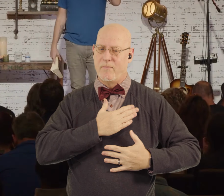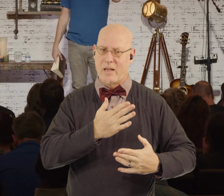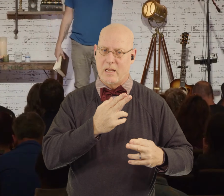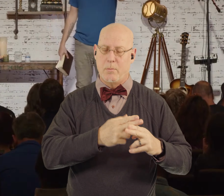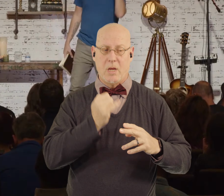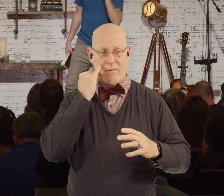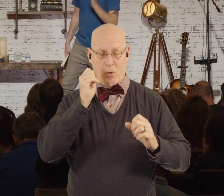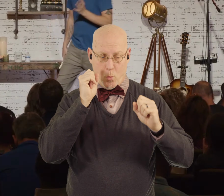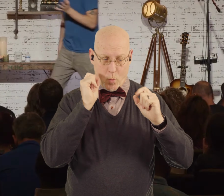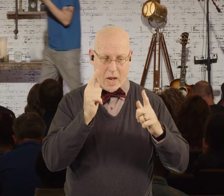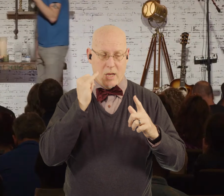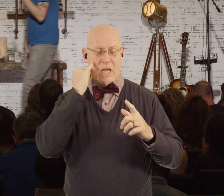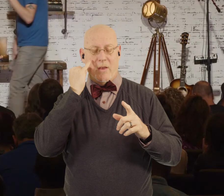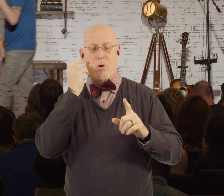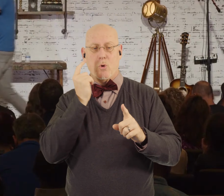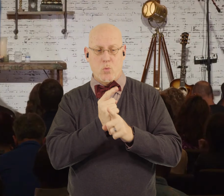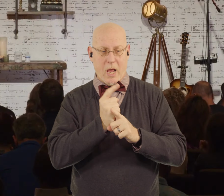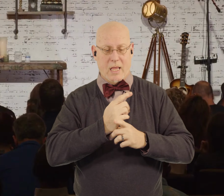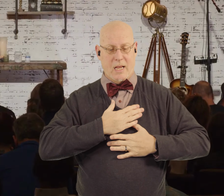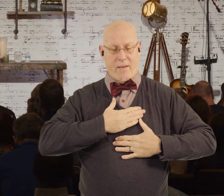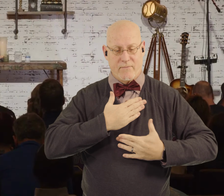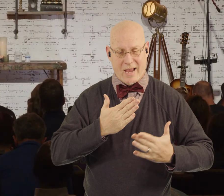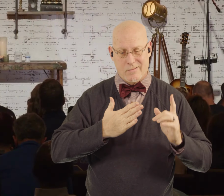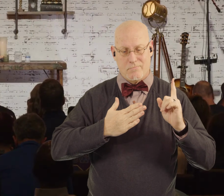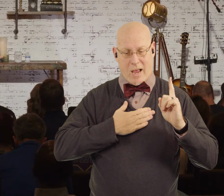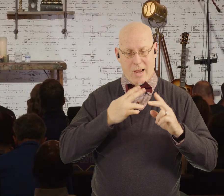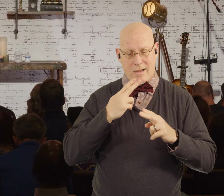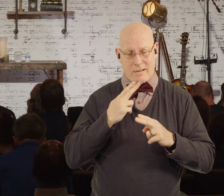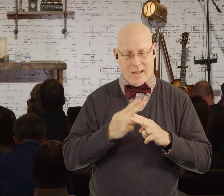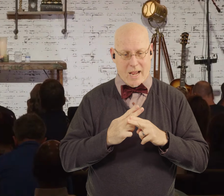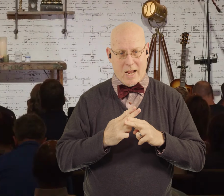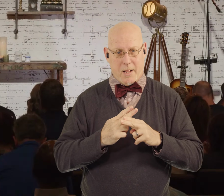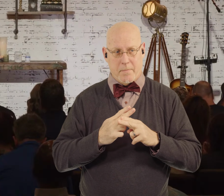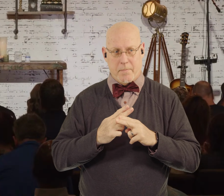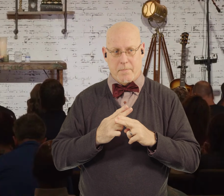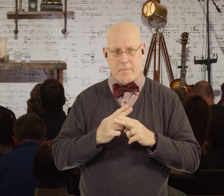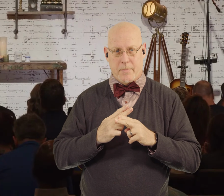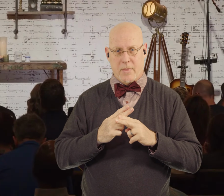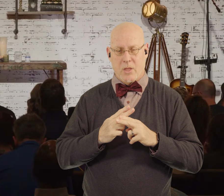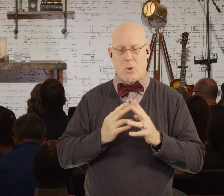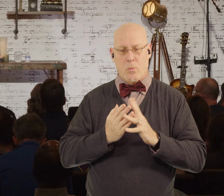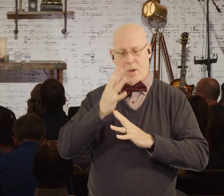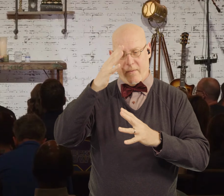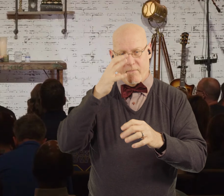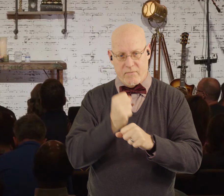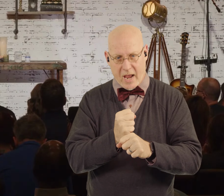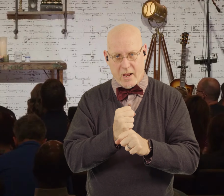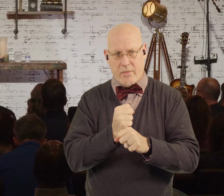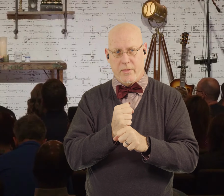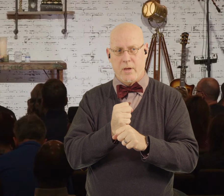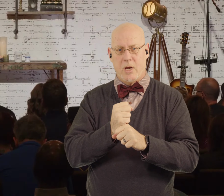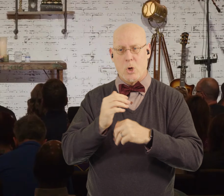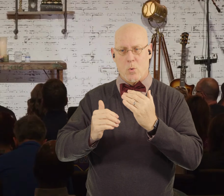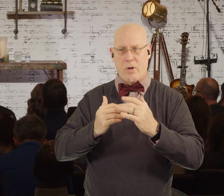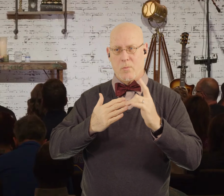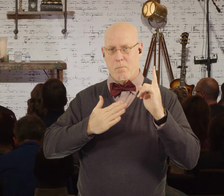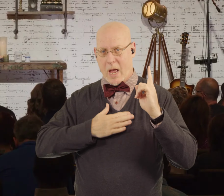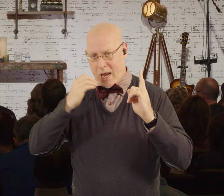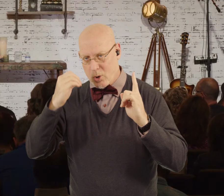the name of Jesus. But he says, if you wake up and you will rightly confess my name by